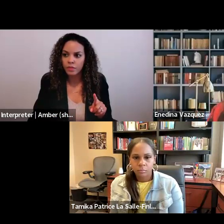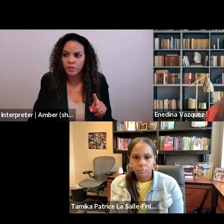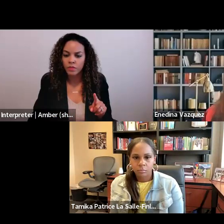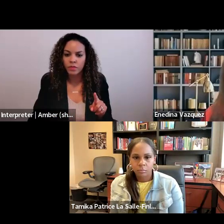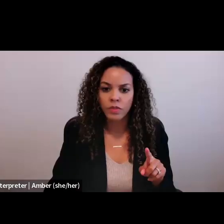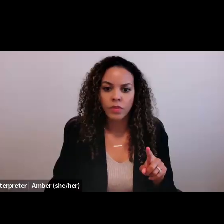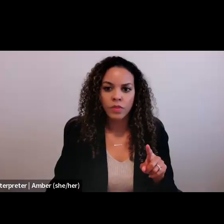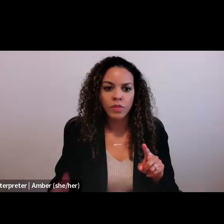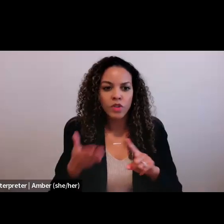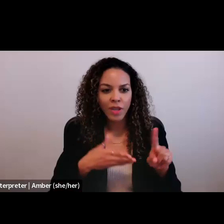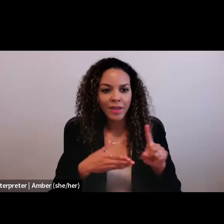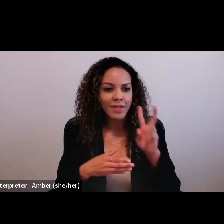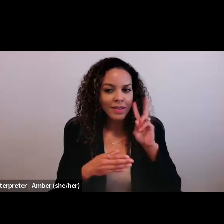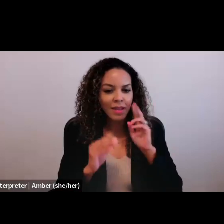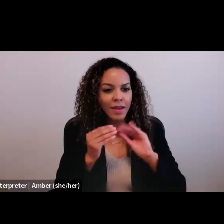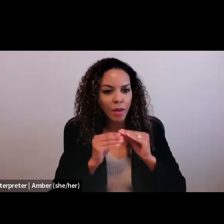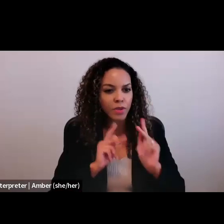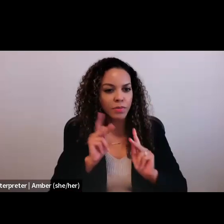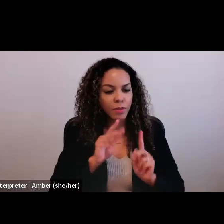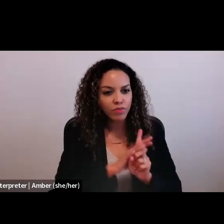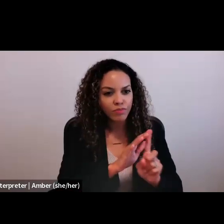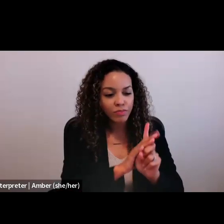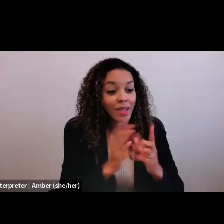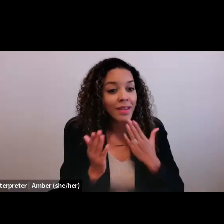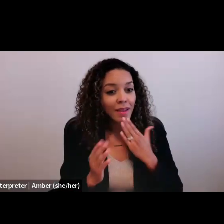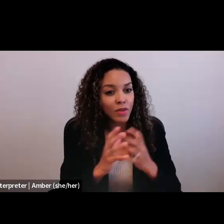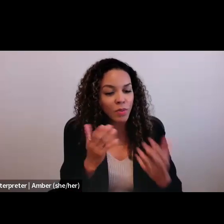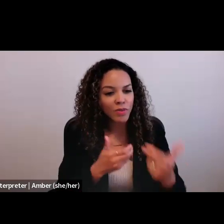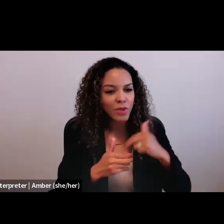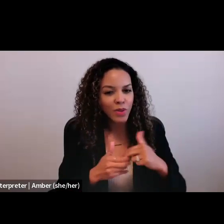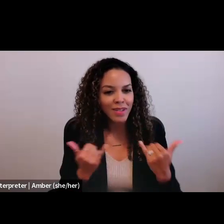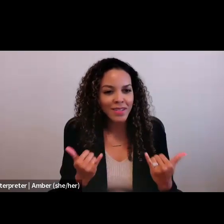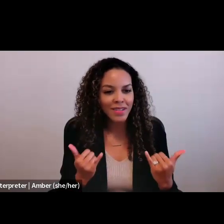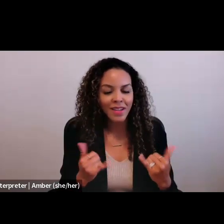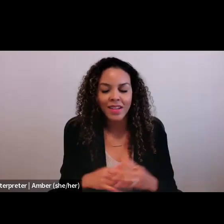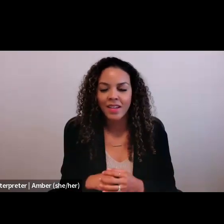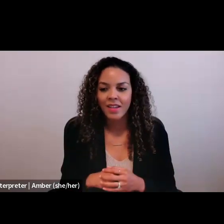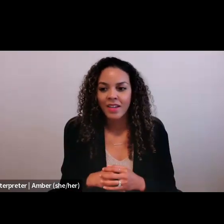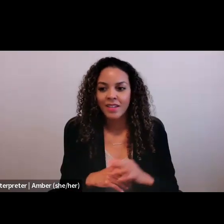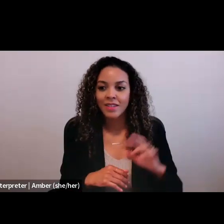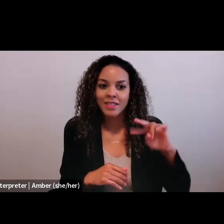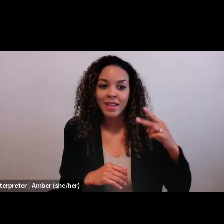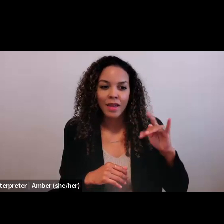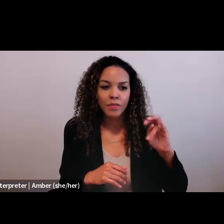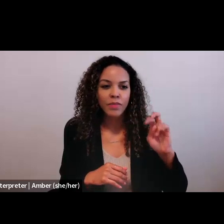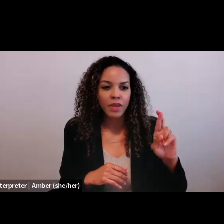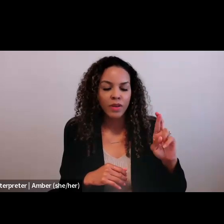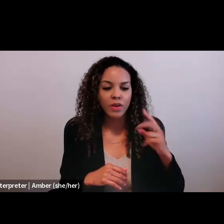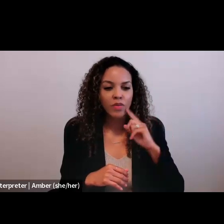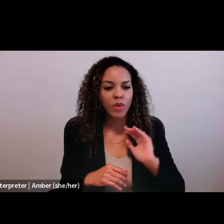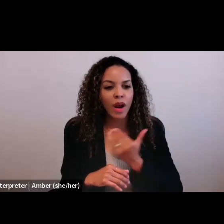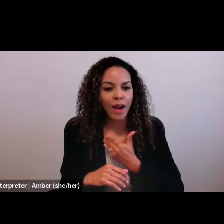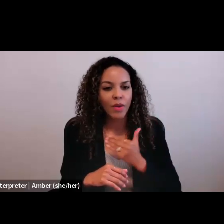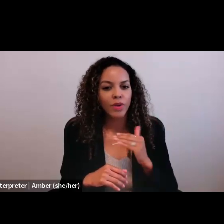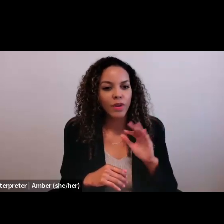we're getting slowly. Thank you for coming and joining us on the second pillar of our